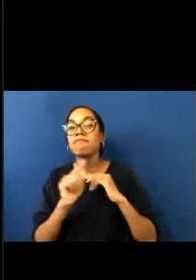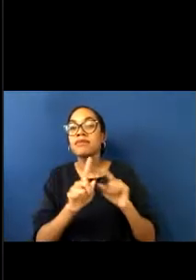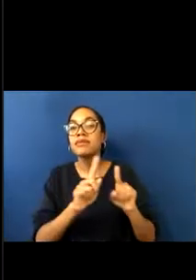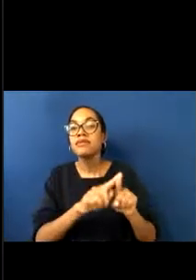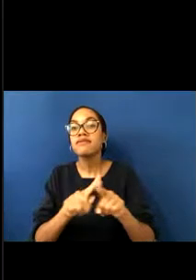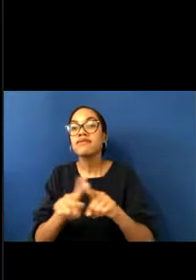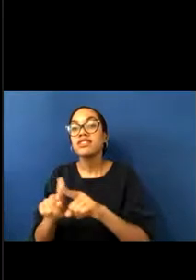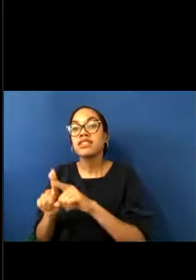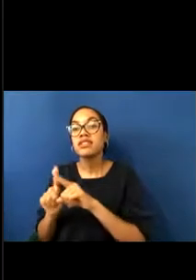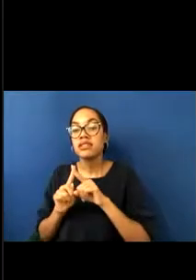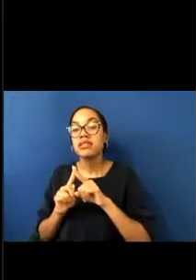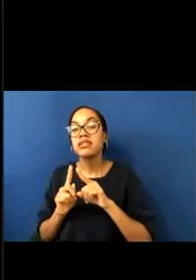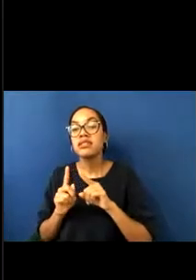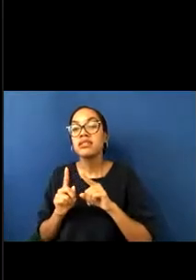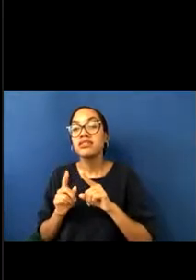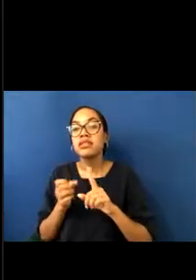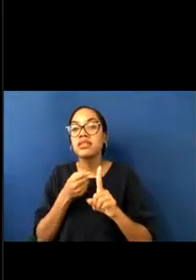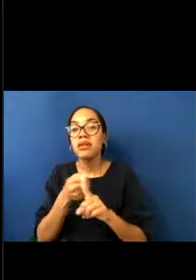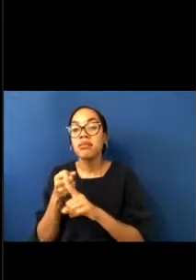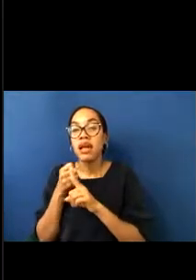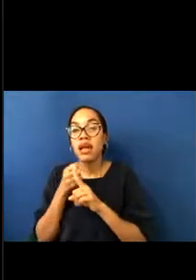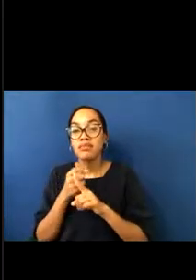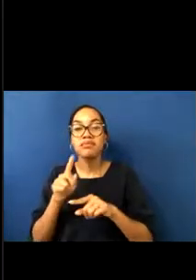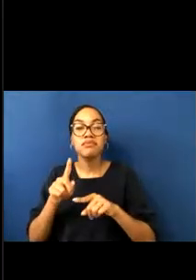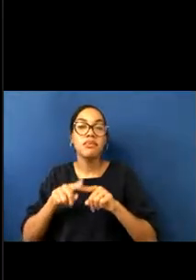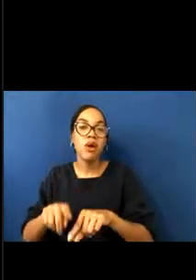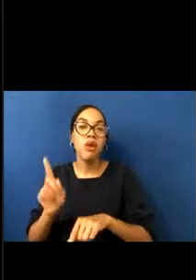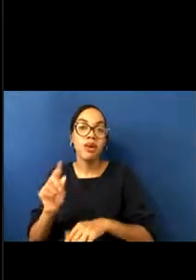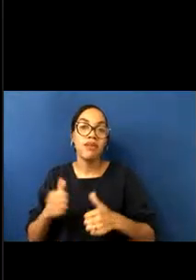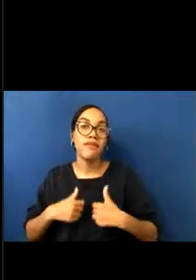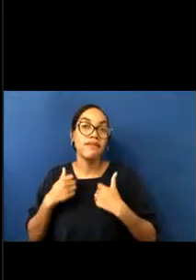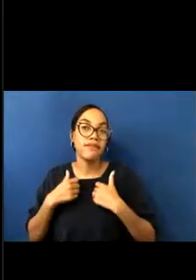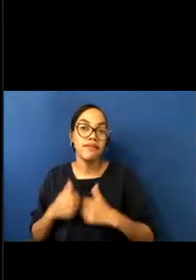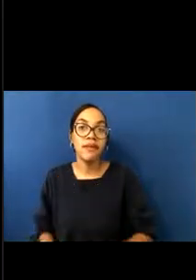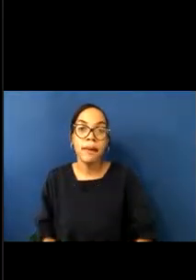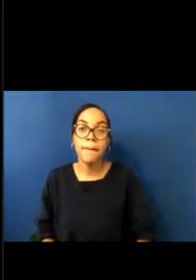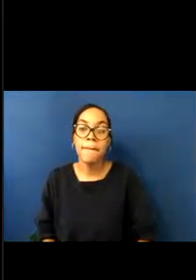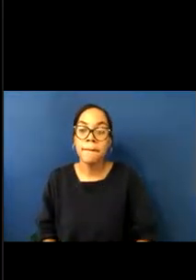or decrease depending on where in the world you live.